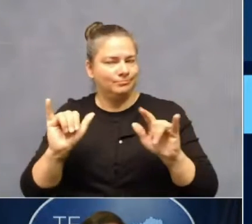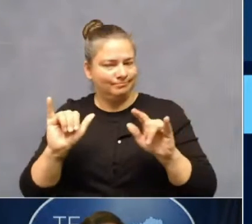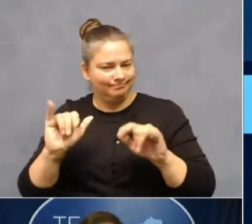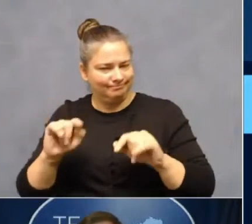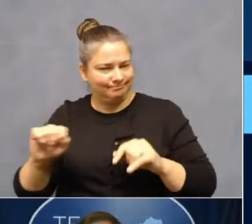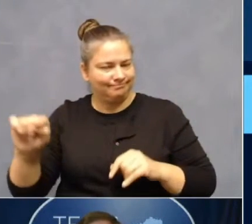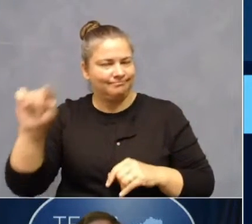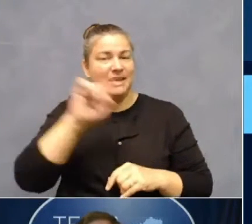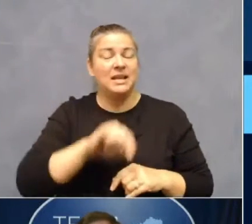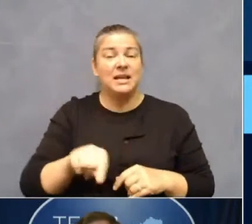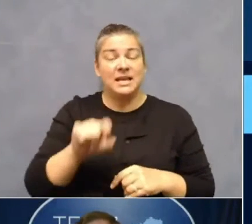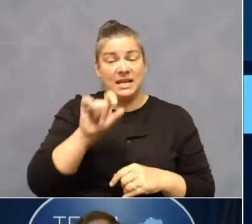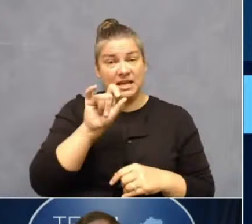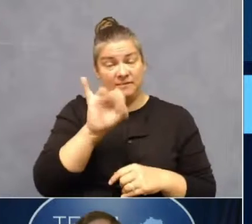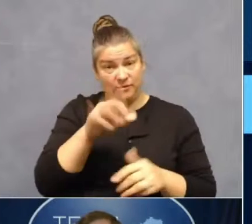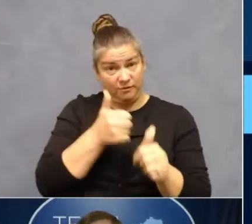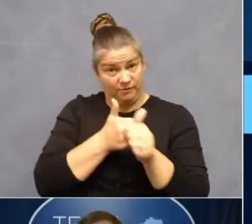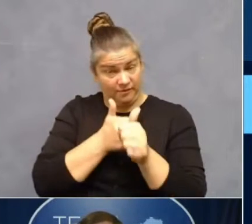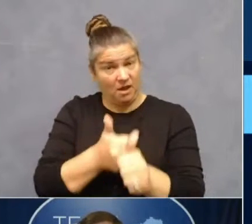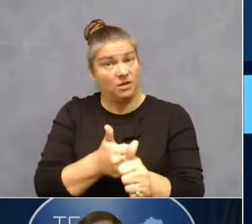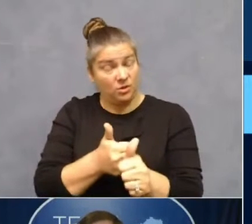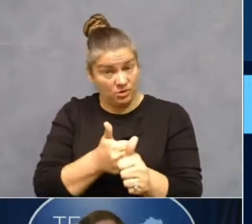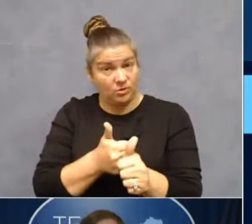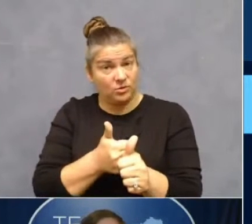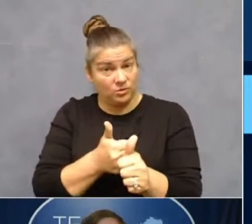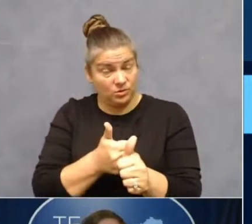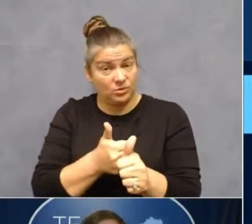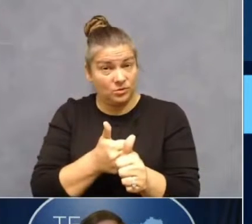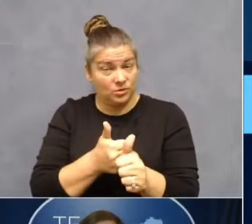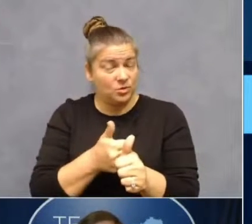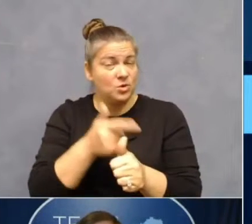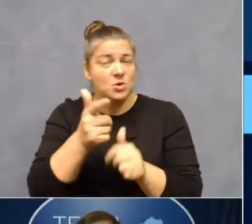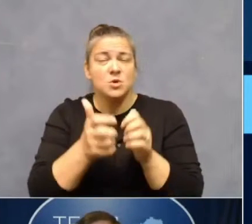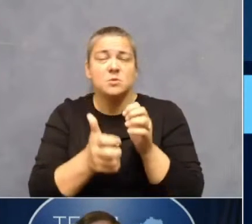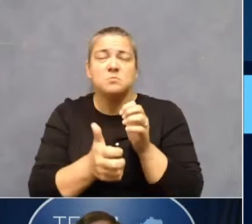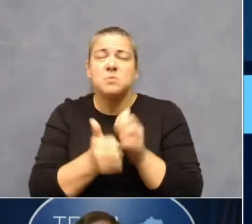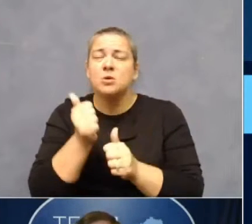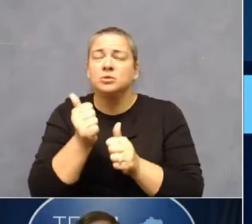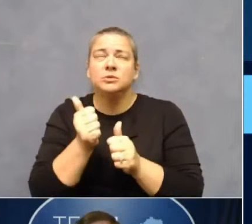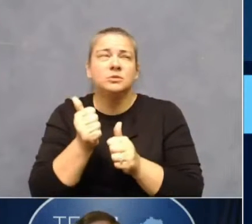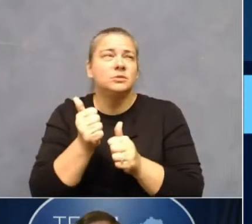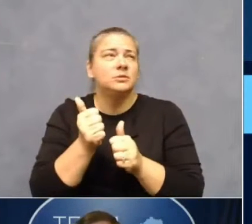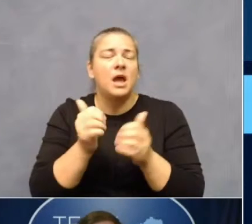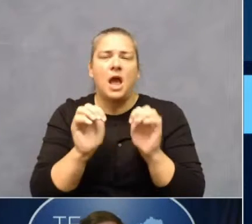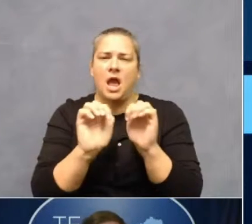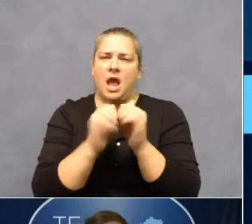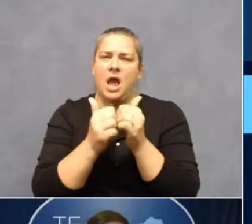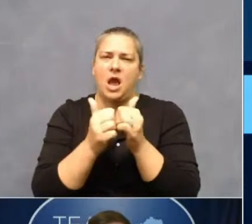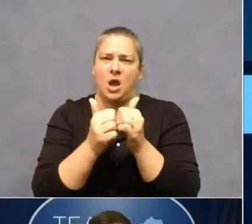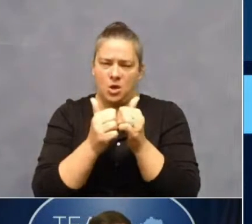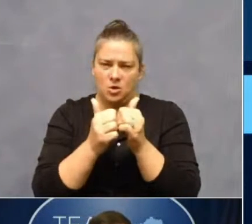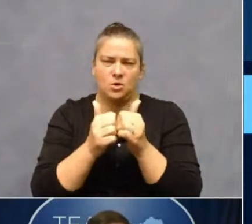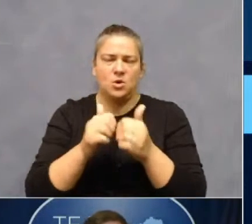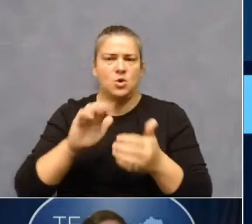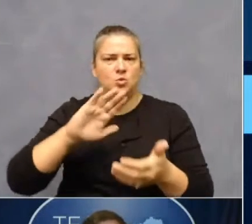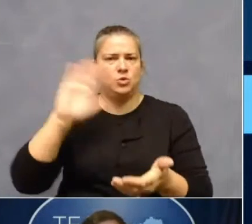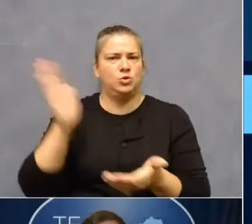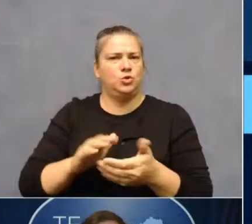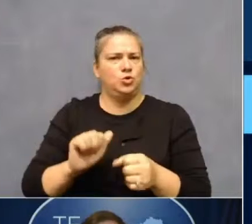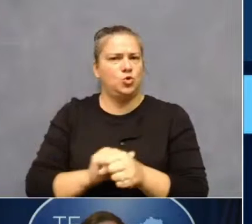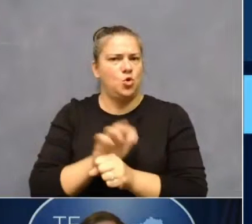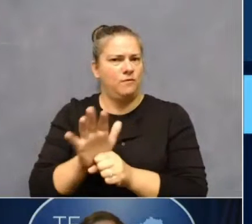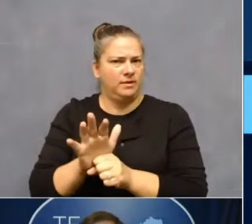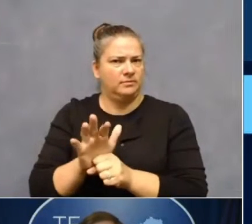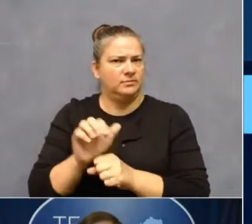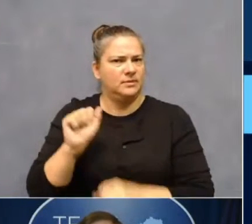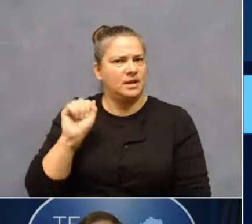significant compliance, one of the single most significant ways to reduce the number of COVID-19 cases, and it's also